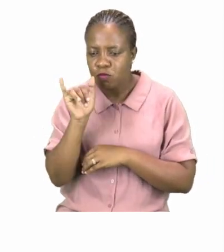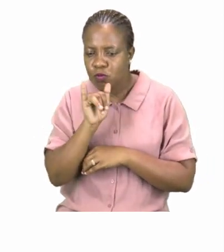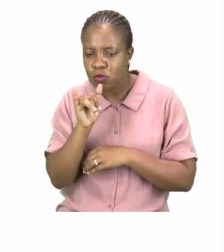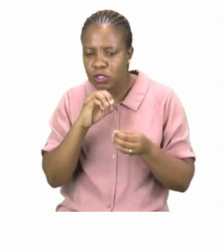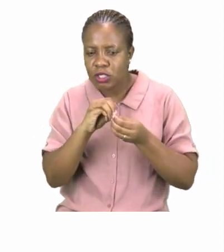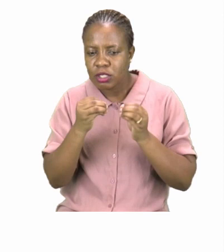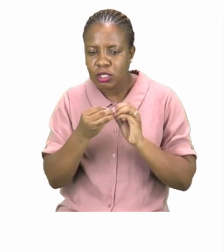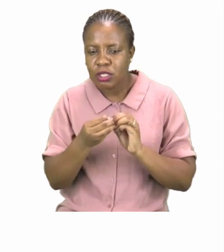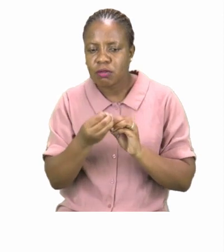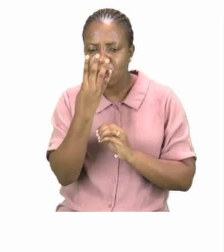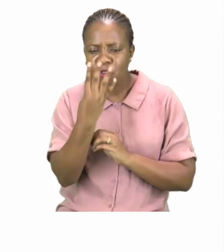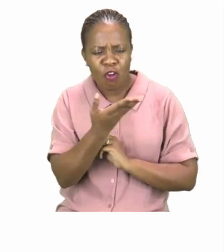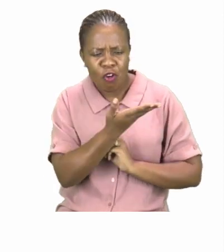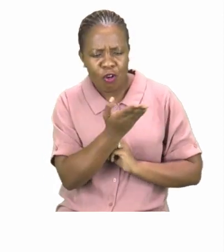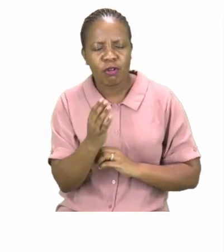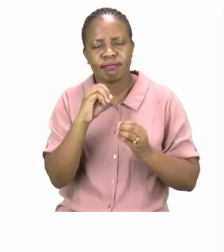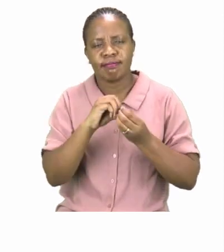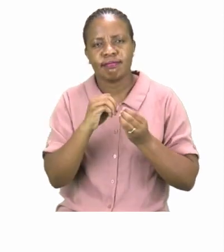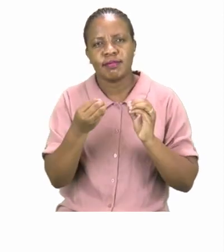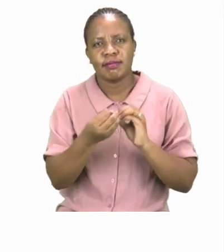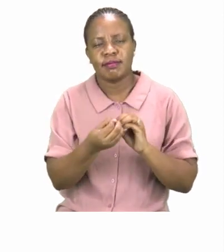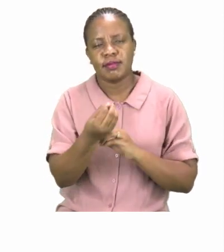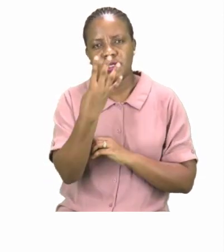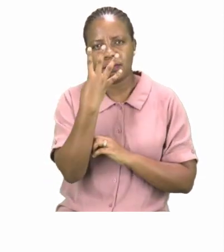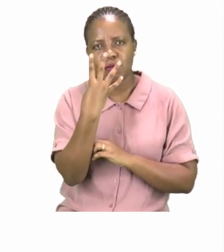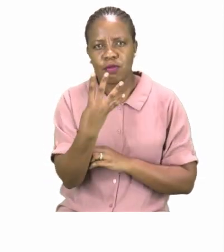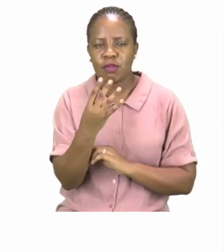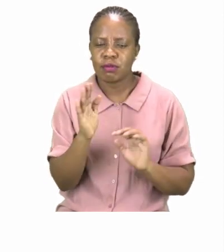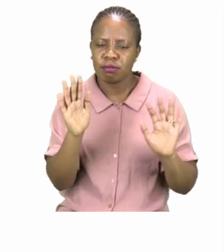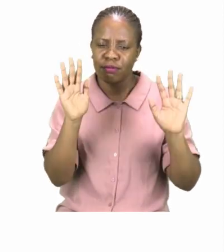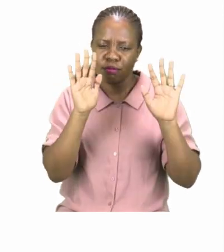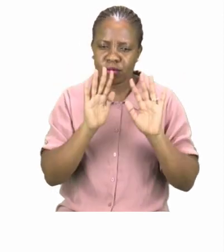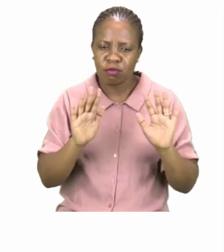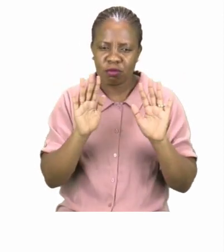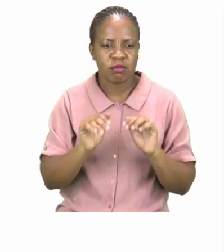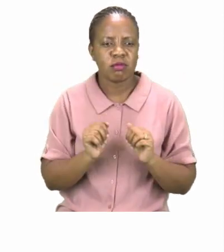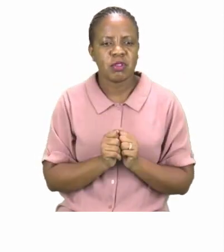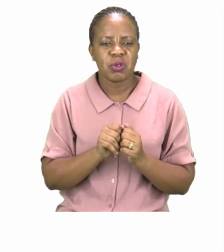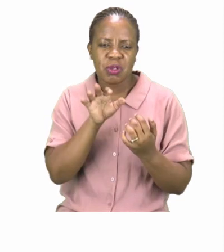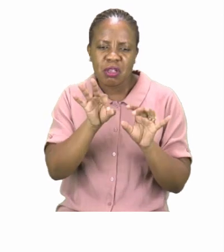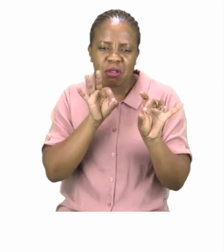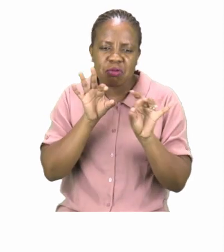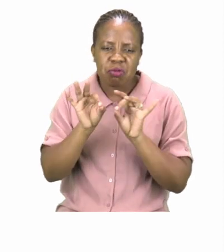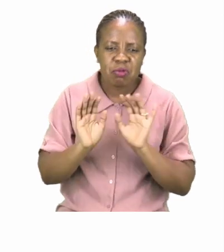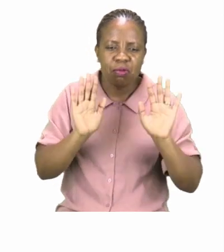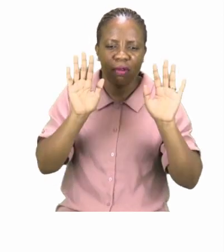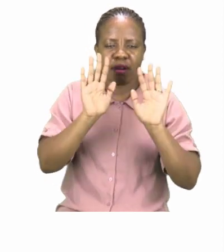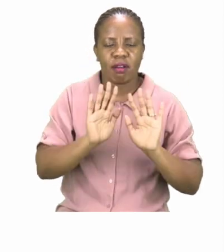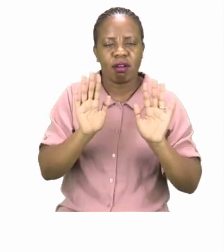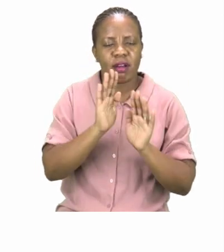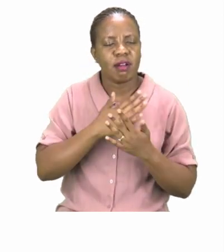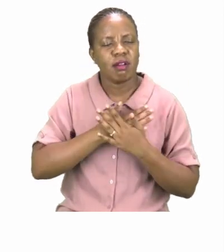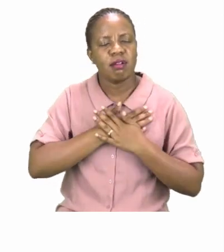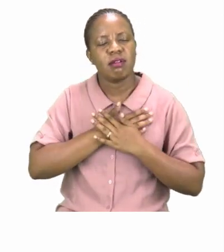them. It's okay to use different colors for the different tasks that you have to do, so that you know that